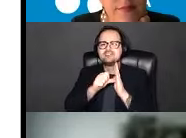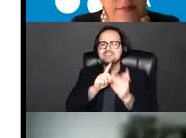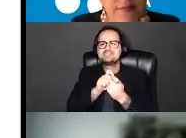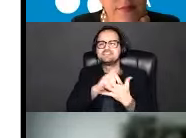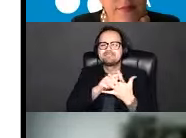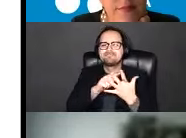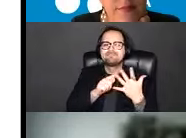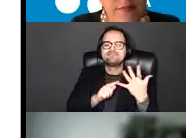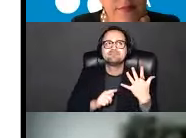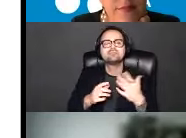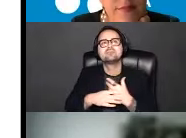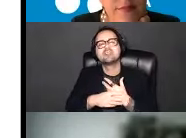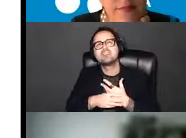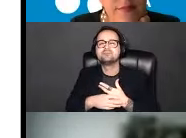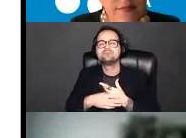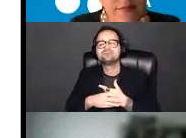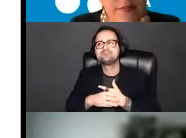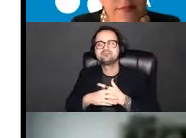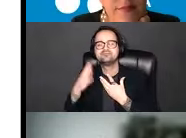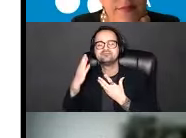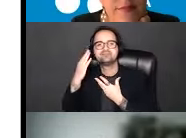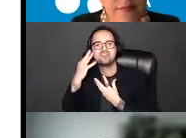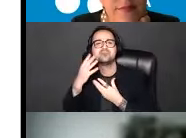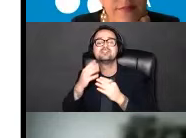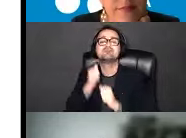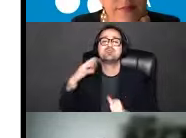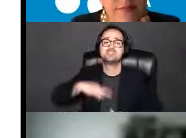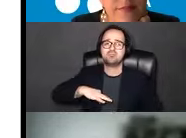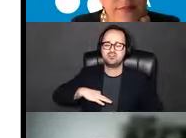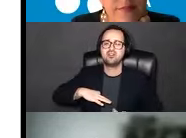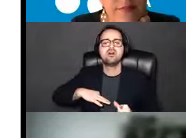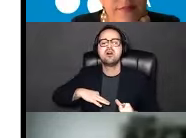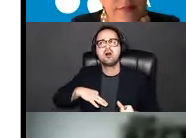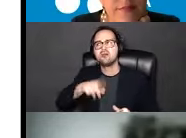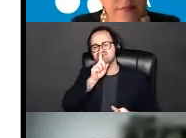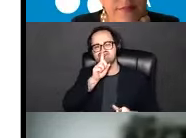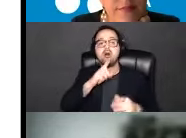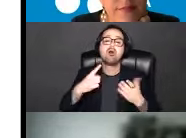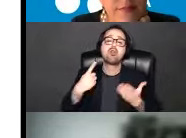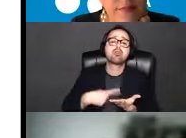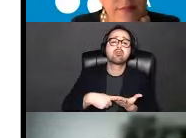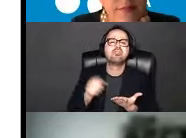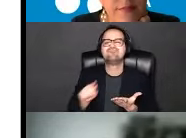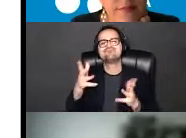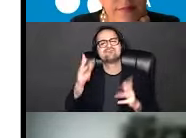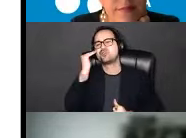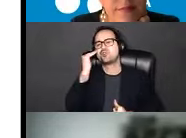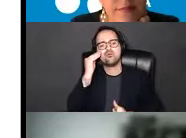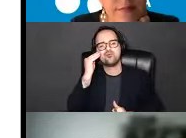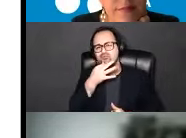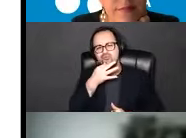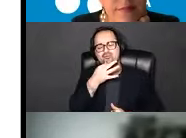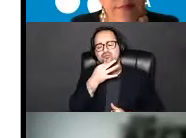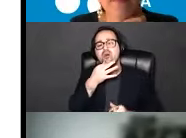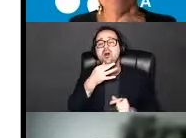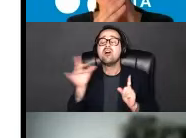the information that seems like it will be most helpful, and not spend time covering things that you all are well versed in. But